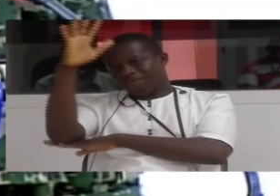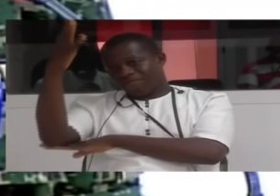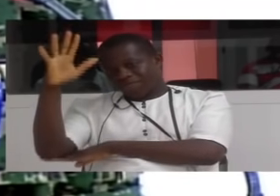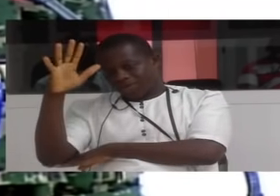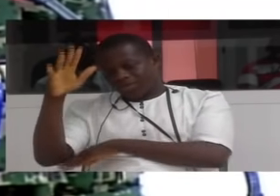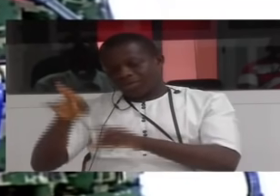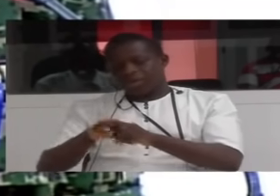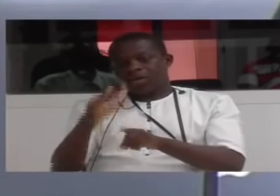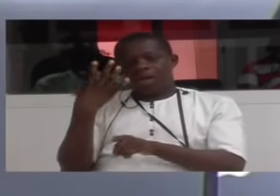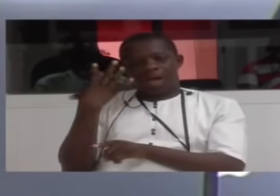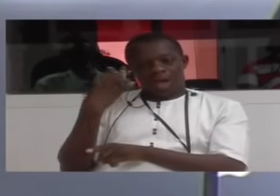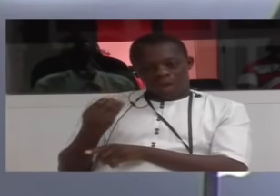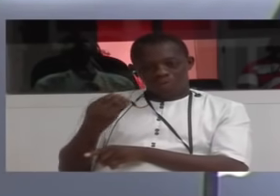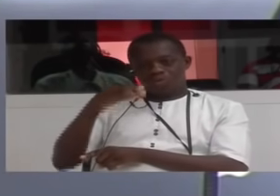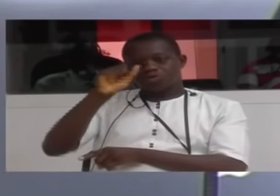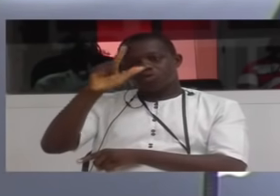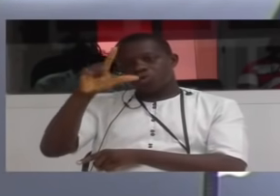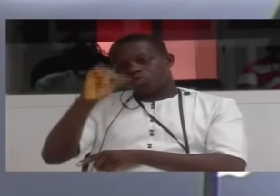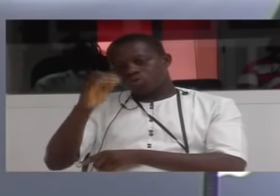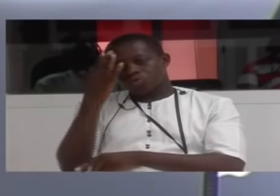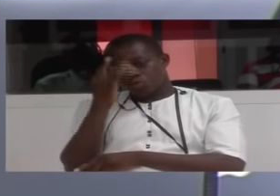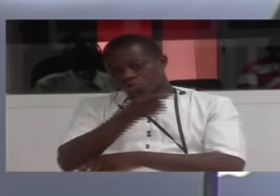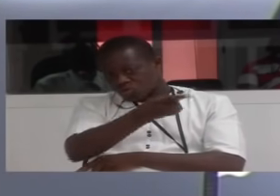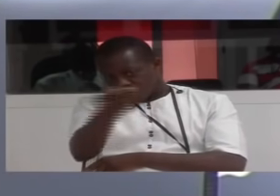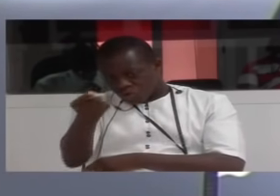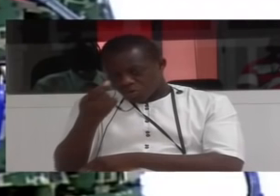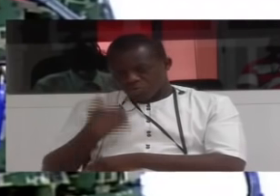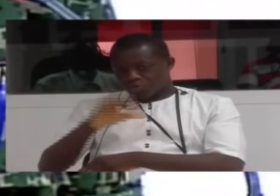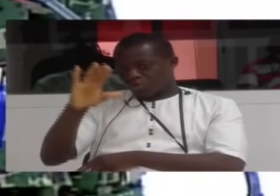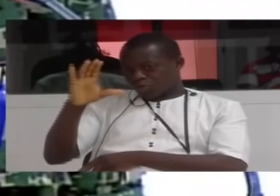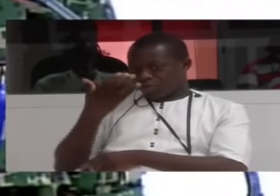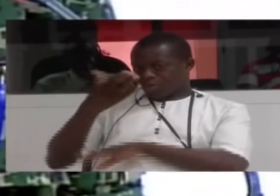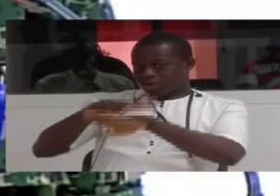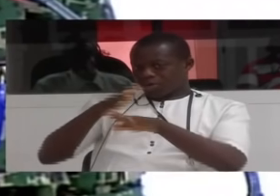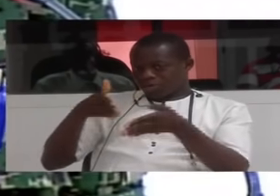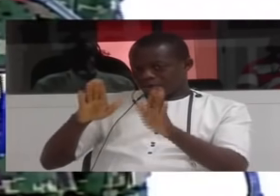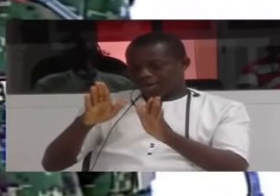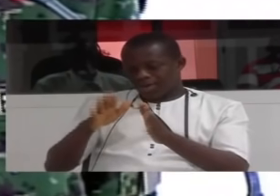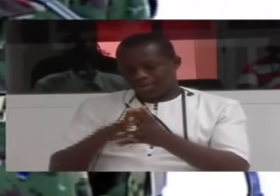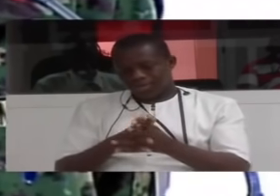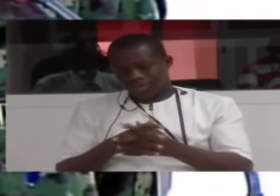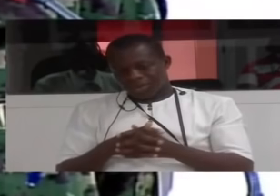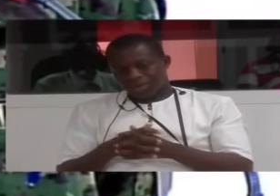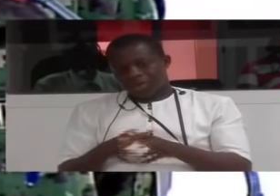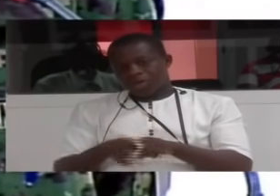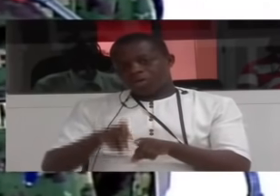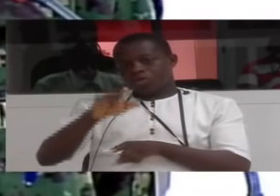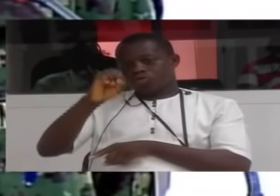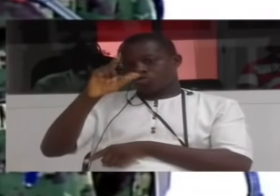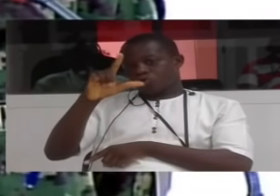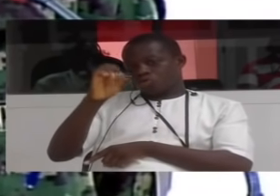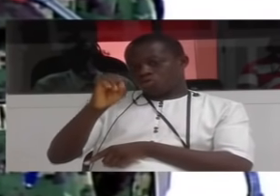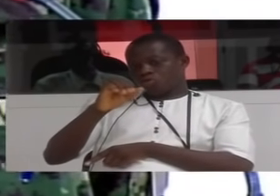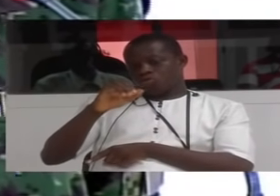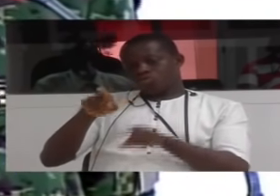How did Solo know that you were coming? Naka la Solo xamé né yena ngey ñew ba mu ñew téru len? Solo mu ngi doon joko ak Noa